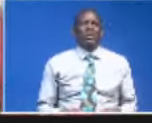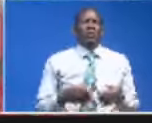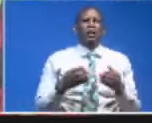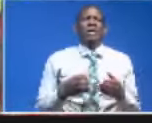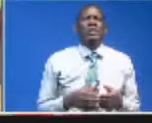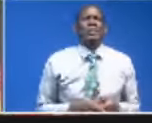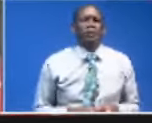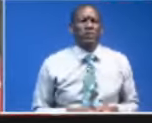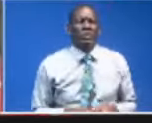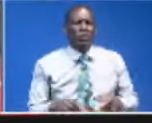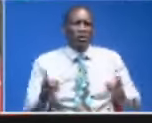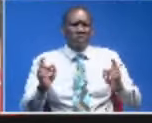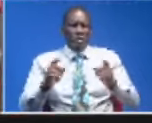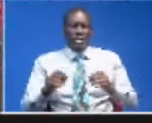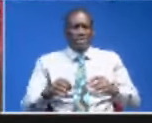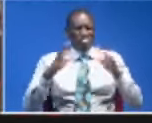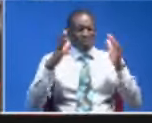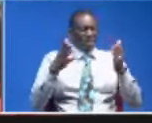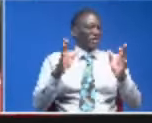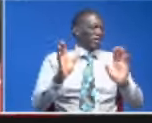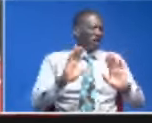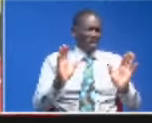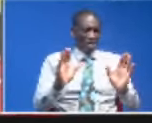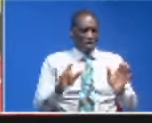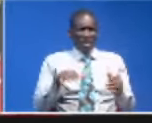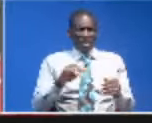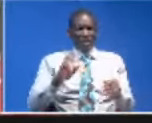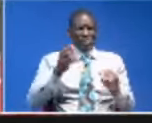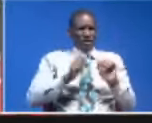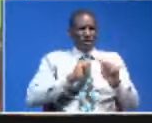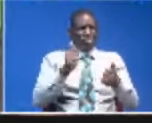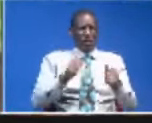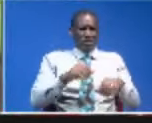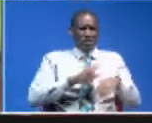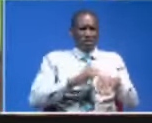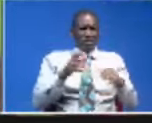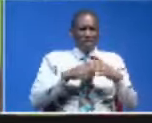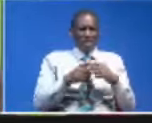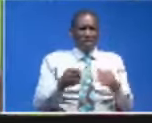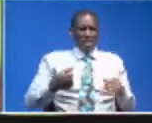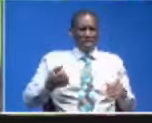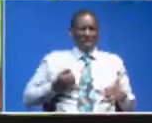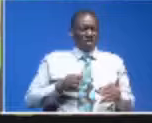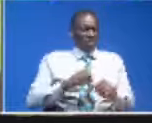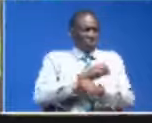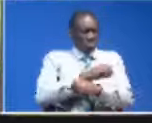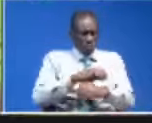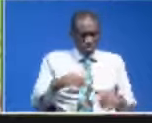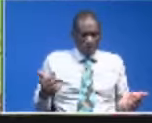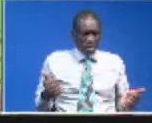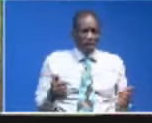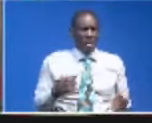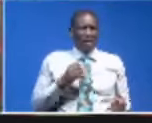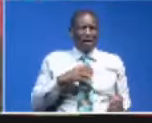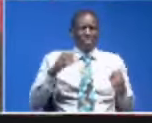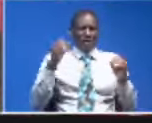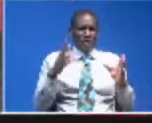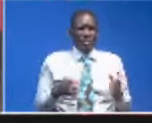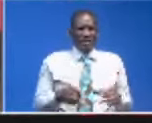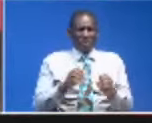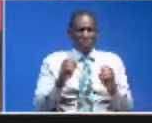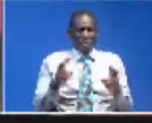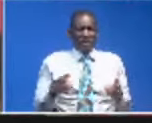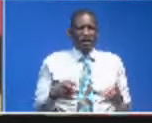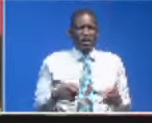It doesn't mean it's a big deal, it's not a big deal. That is a first match and it's a good start. The girls are okay. We don't fear anything. They're okay because